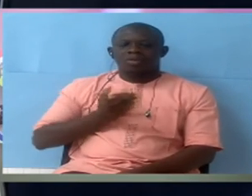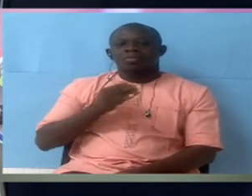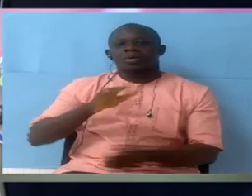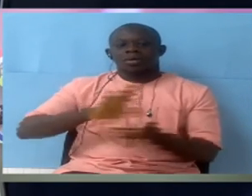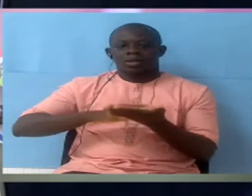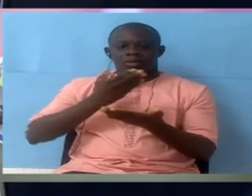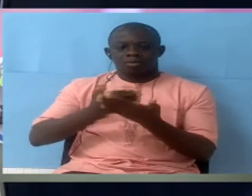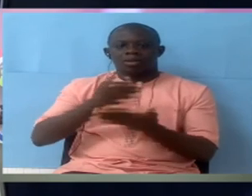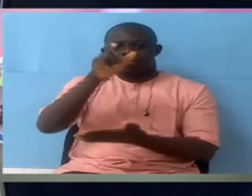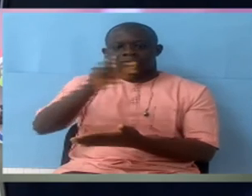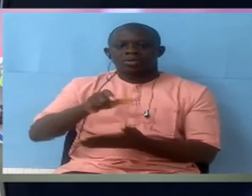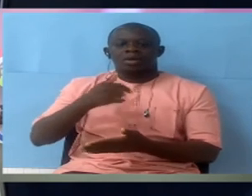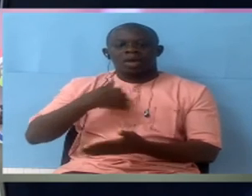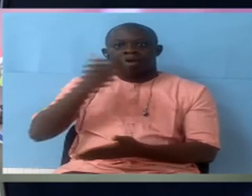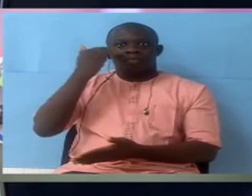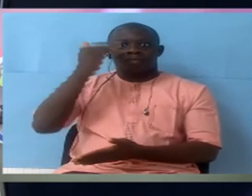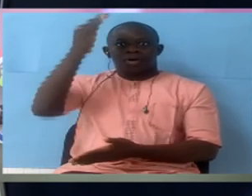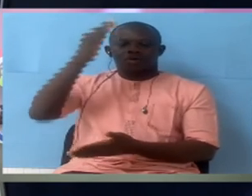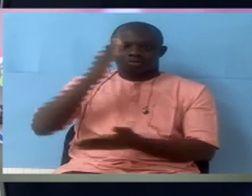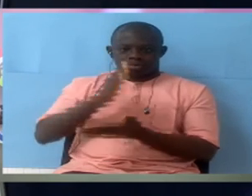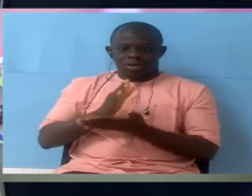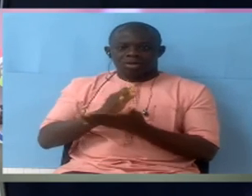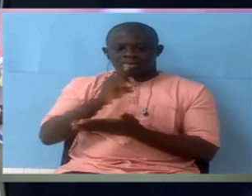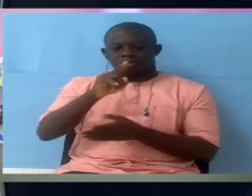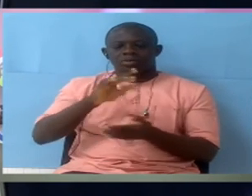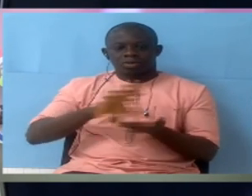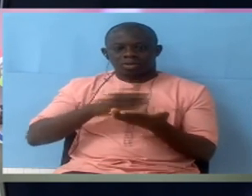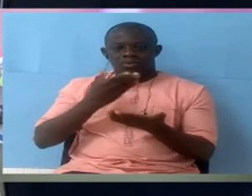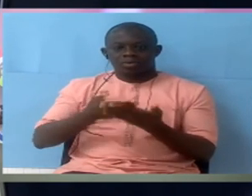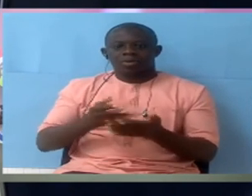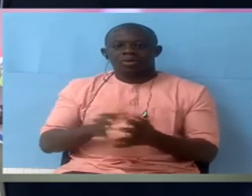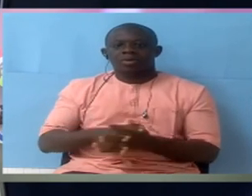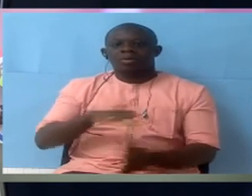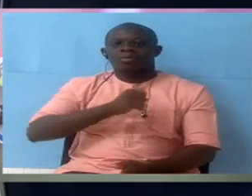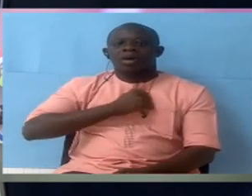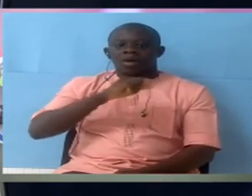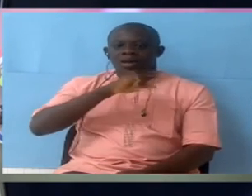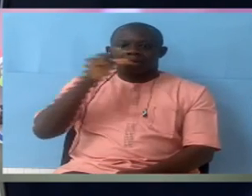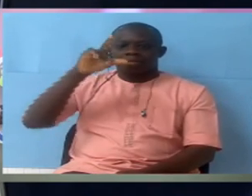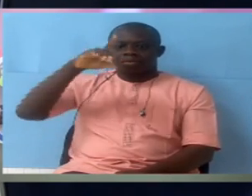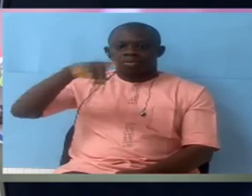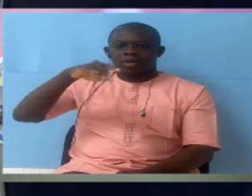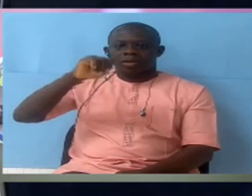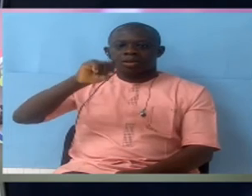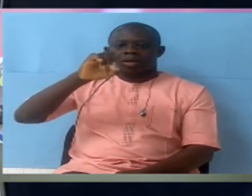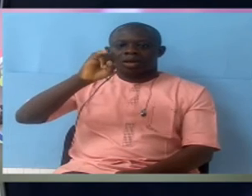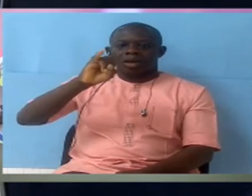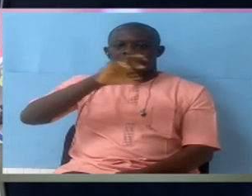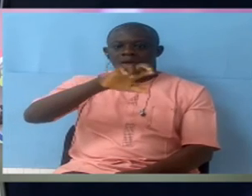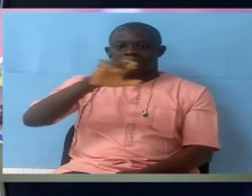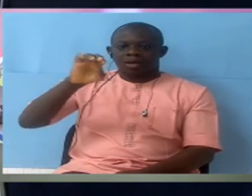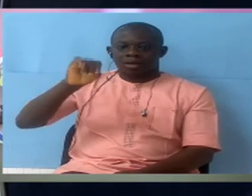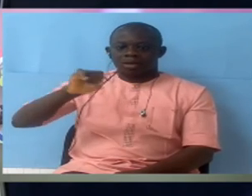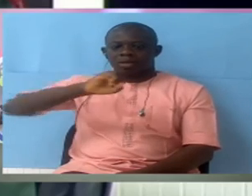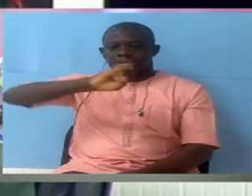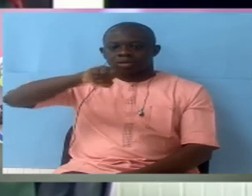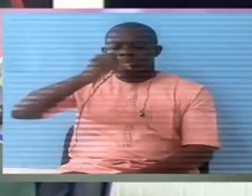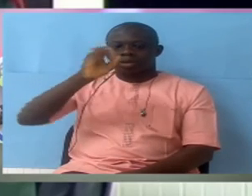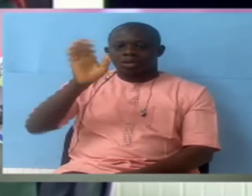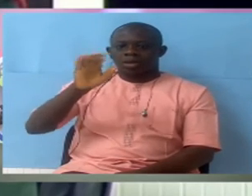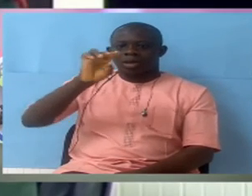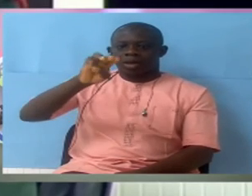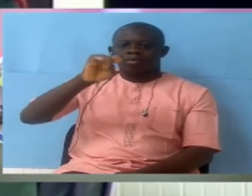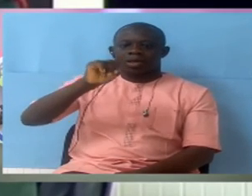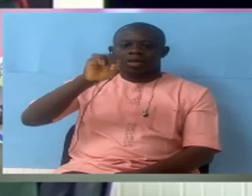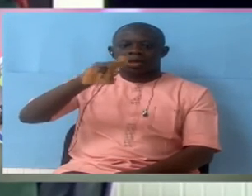that you're supposed to interpret. It's okay. Mangi tuda Pierre J. Mendy. When and where were you born?